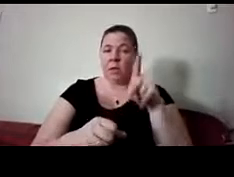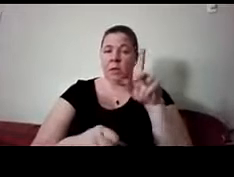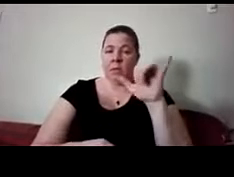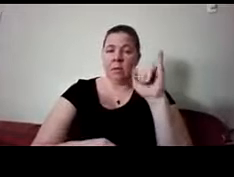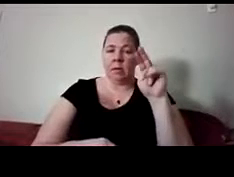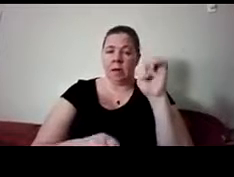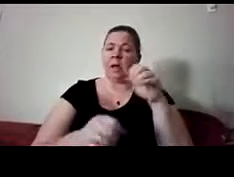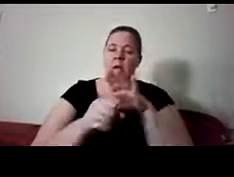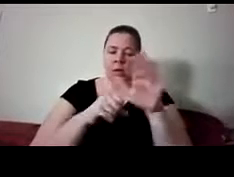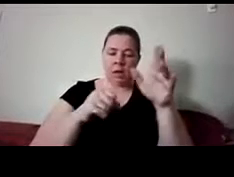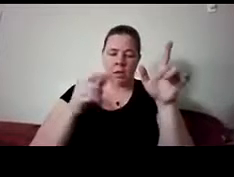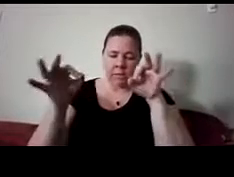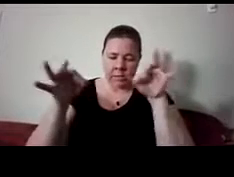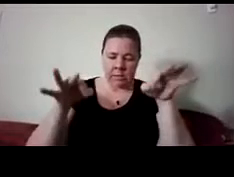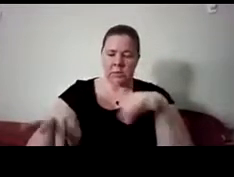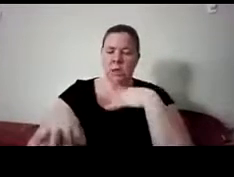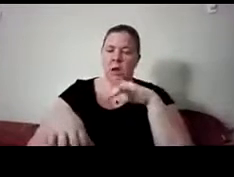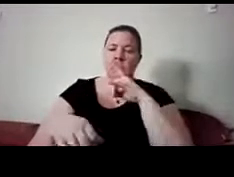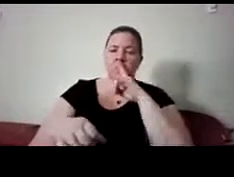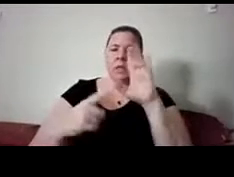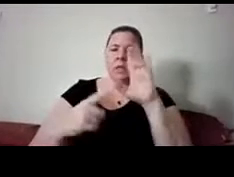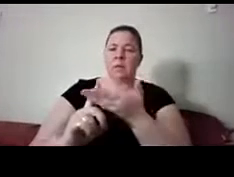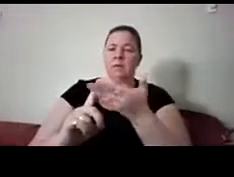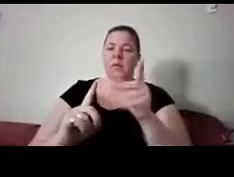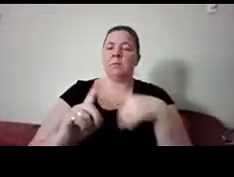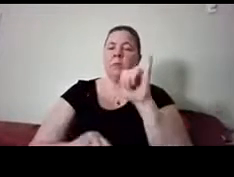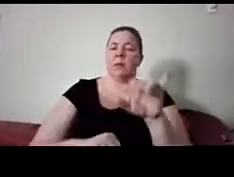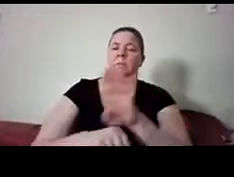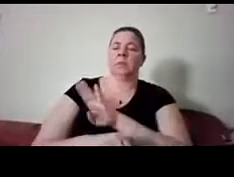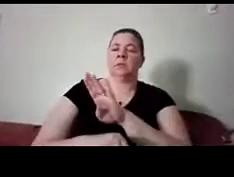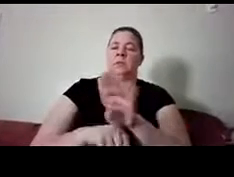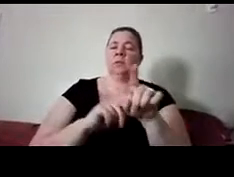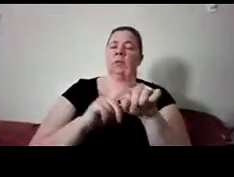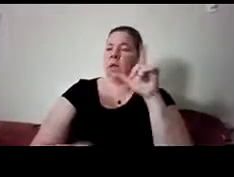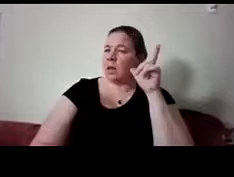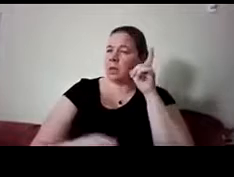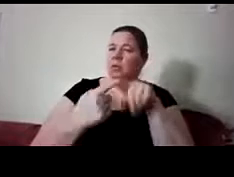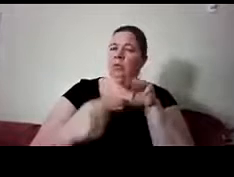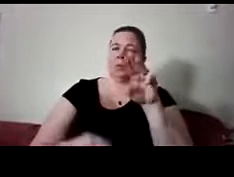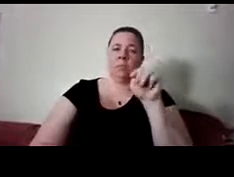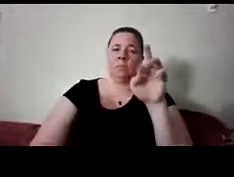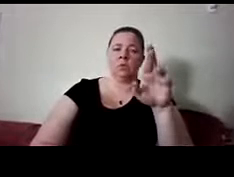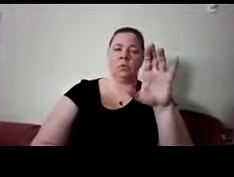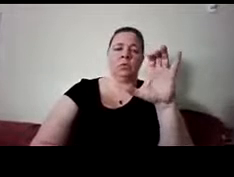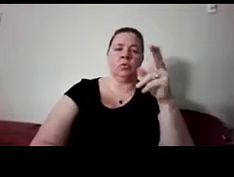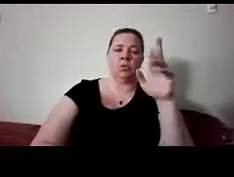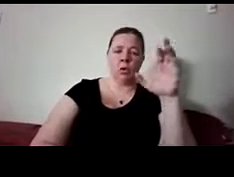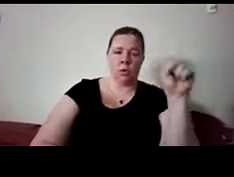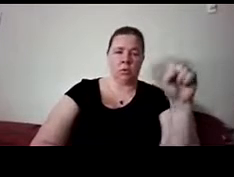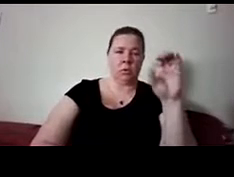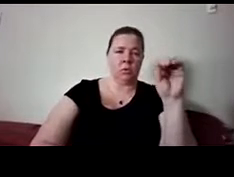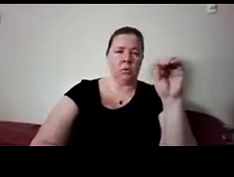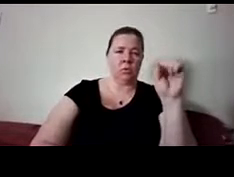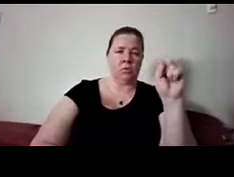enough details, and I'm convinced about the business. And I listened to Mr. Charles Osong earlier before a